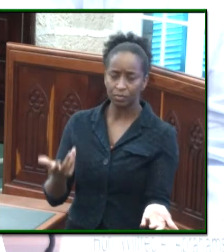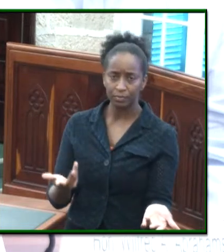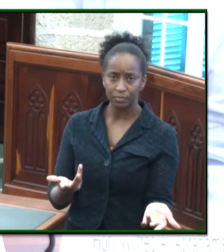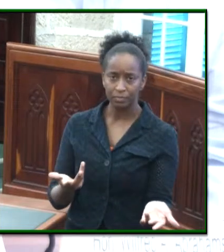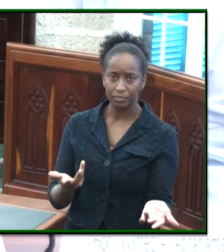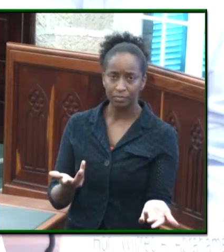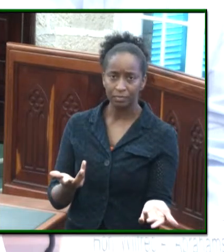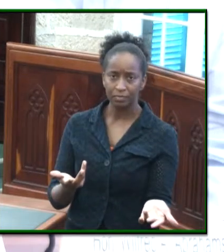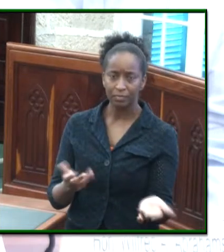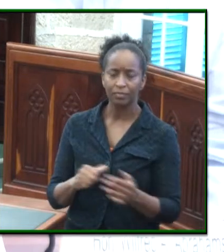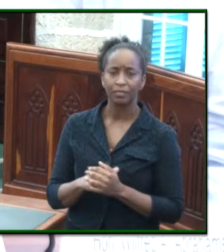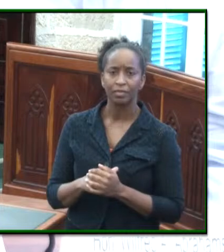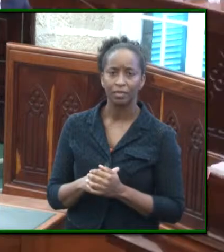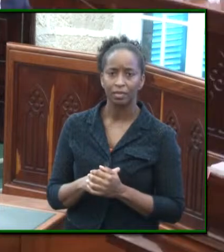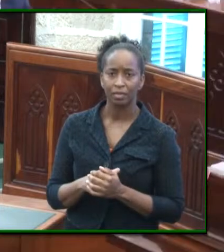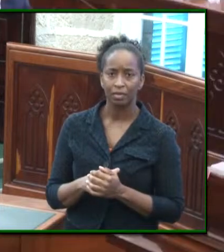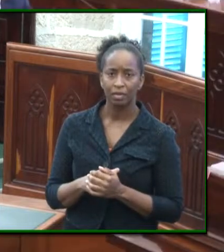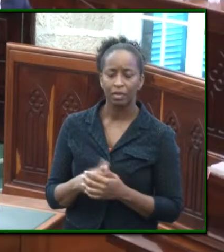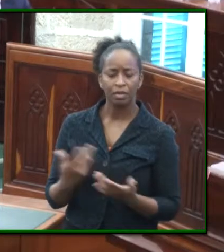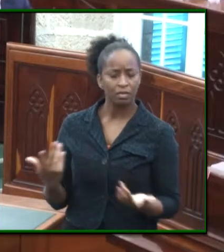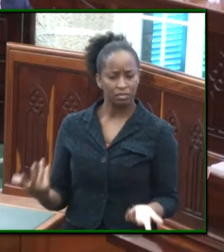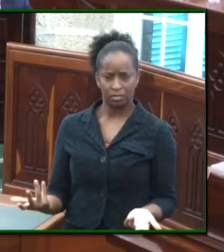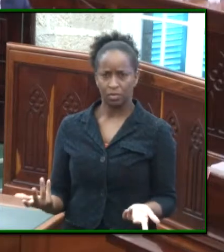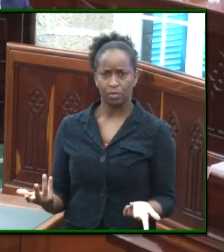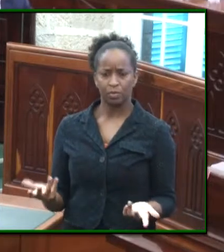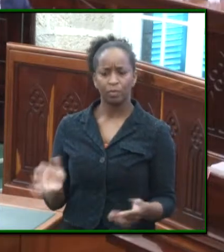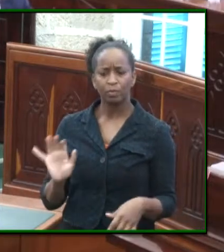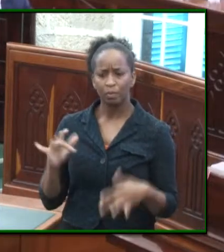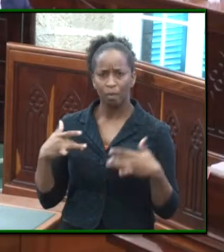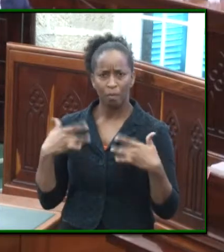of the prairie larceny unit?